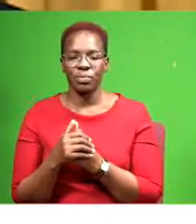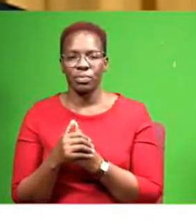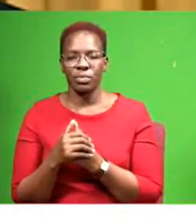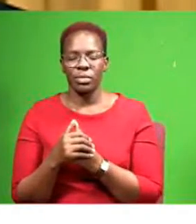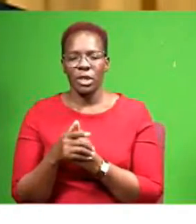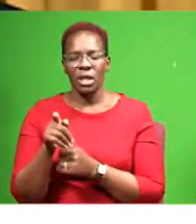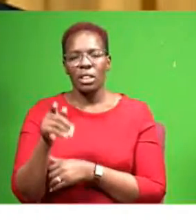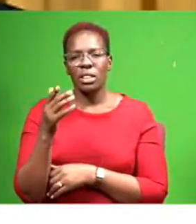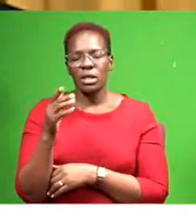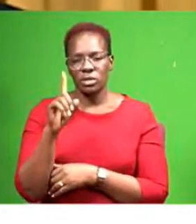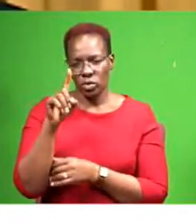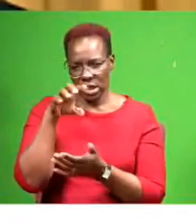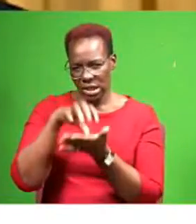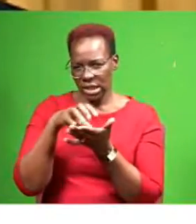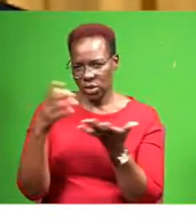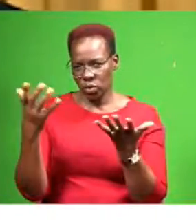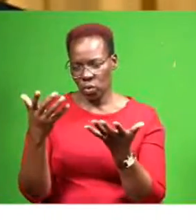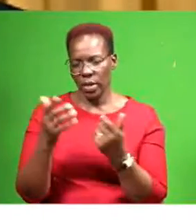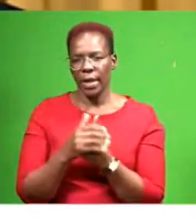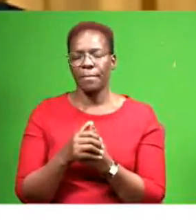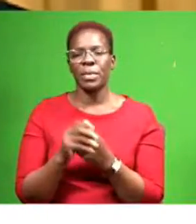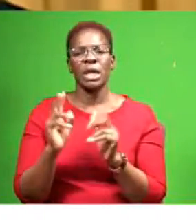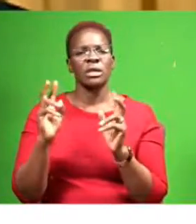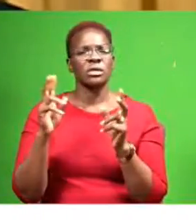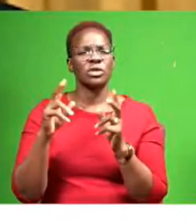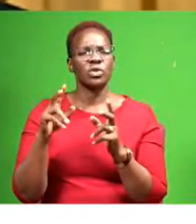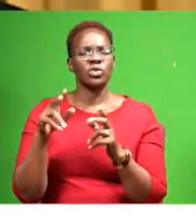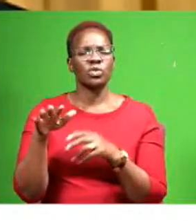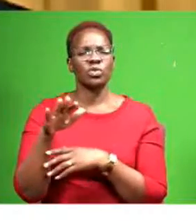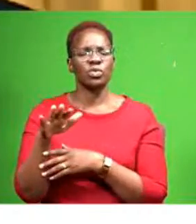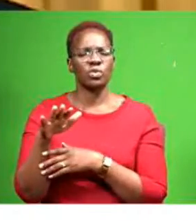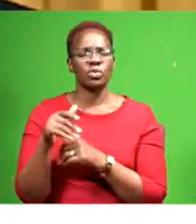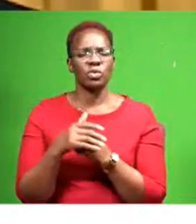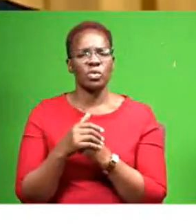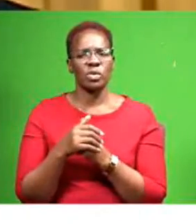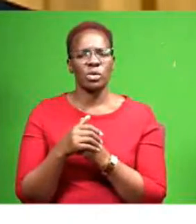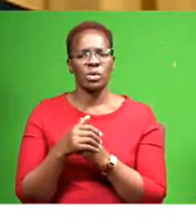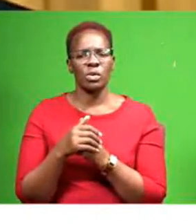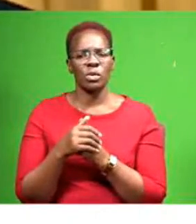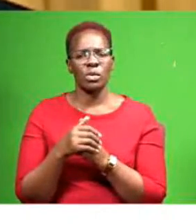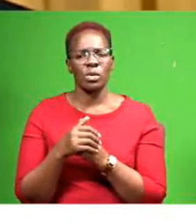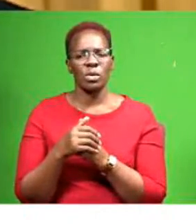that is one case where the issue of